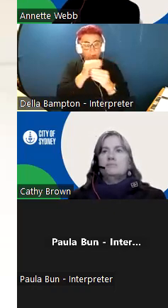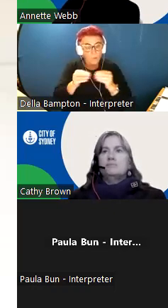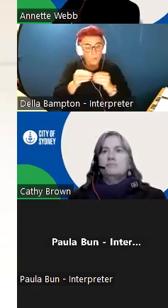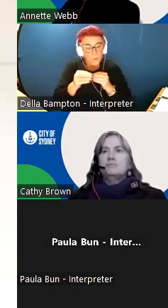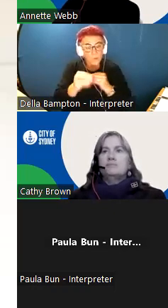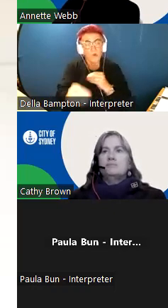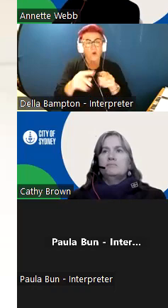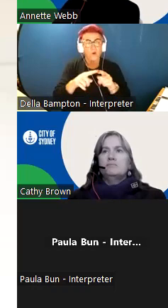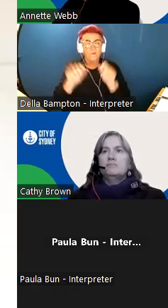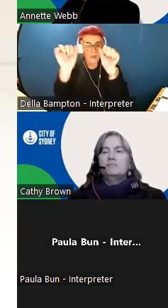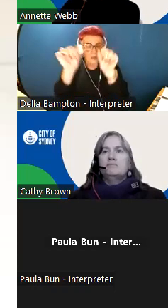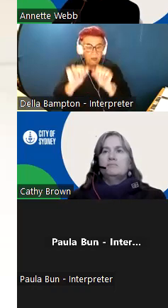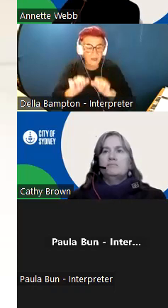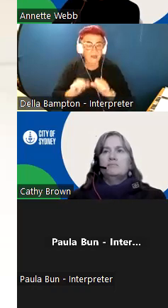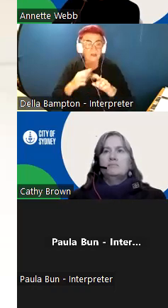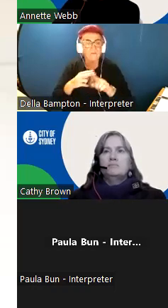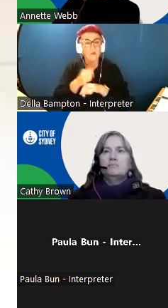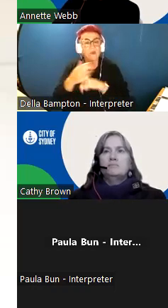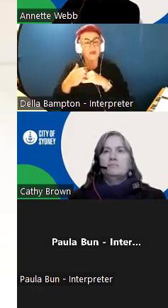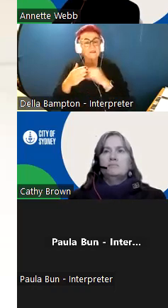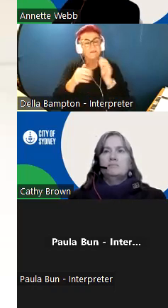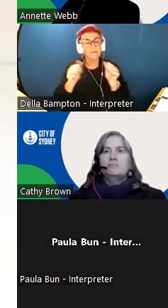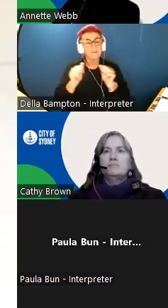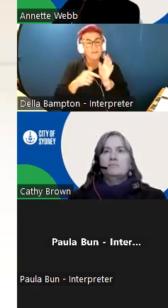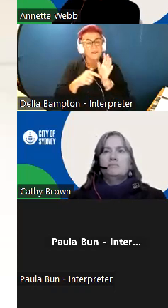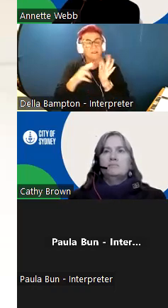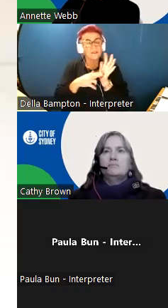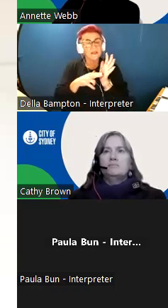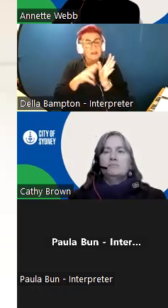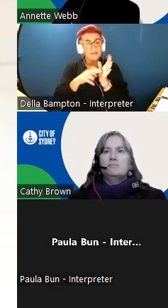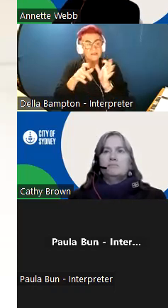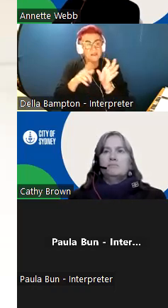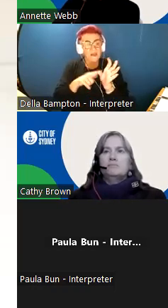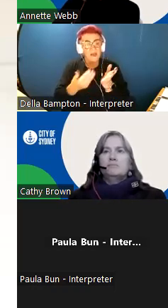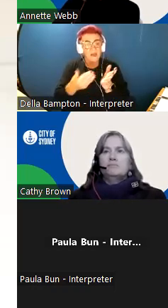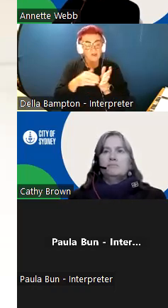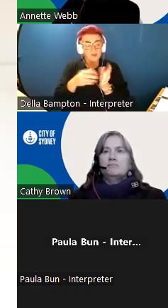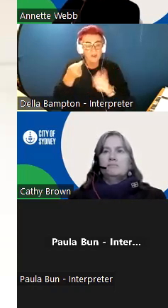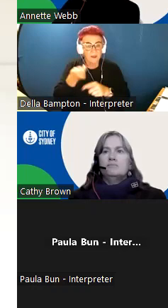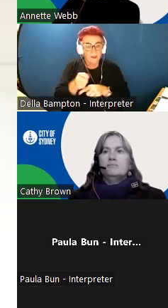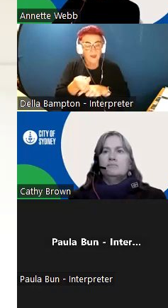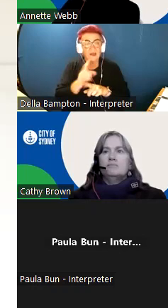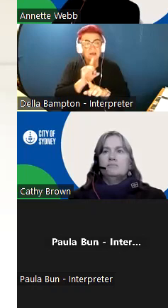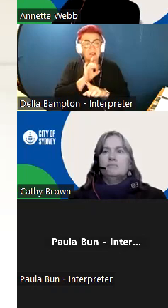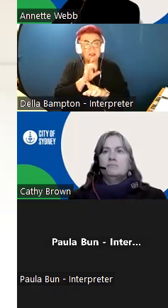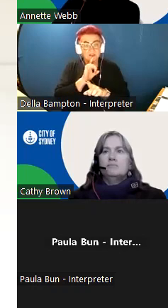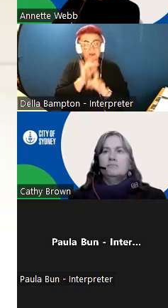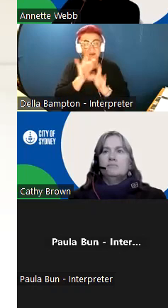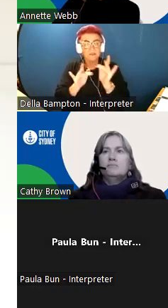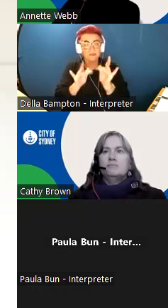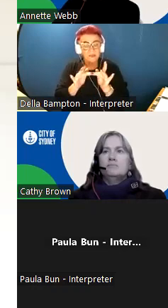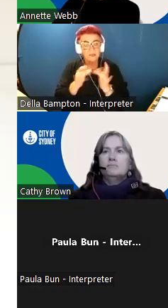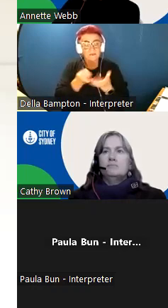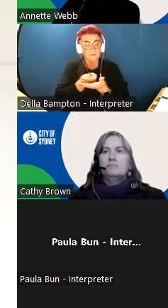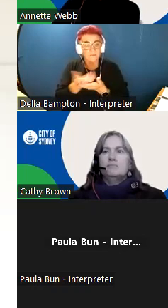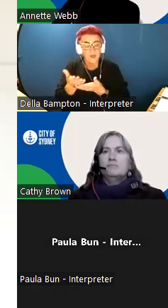costs, cleaning, including cleaning at the end of the tenancy, any additional keys, and the electricity and internet bills, any contents